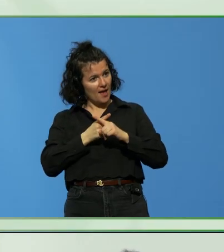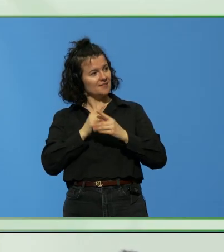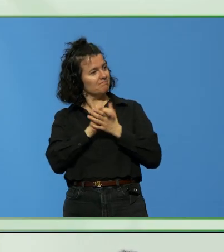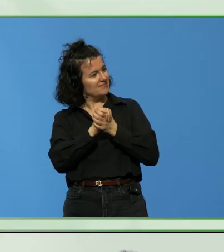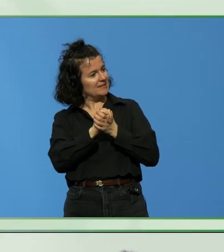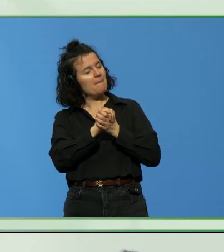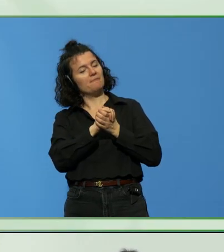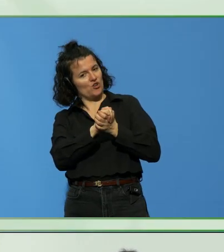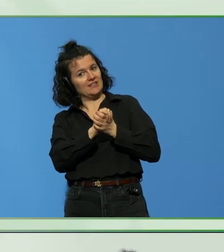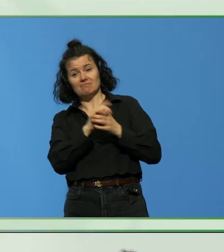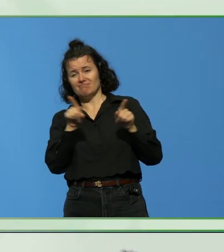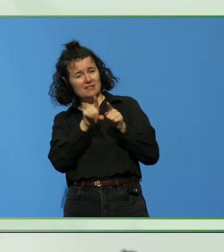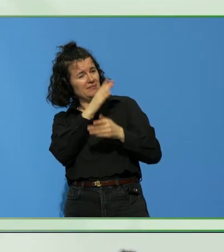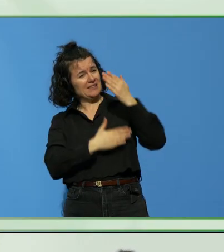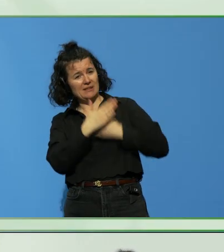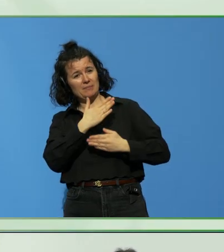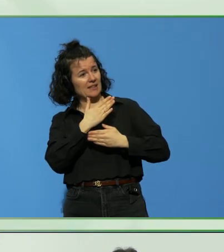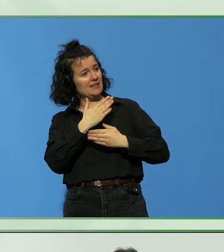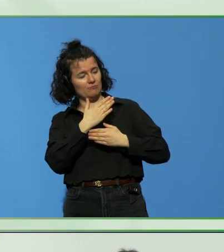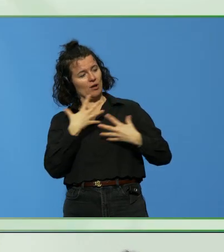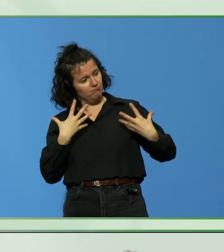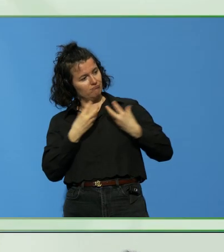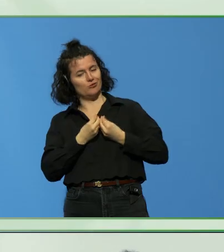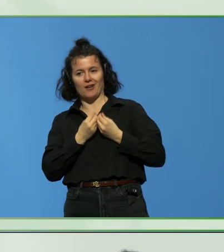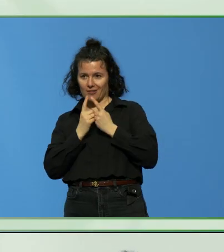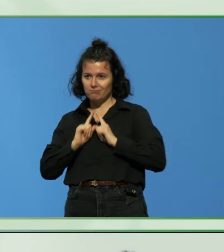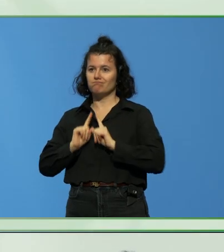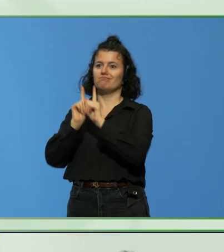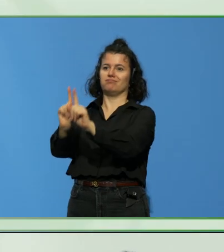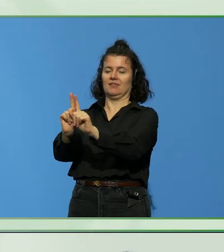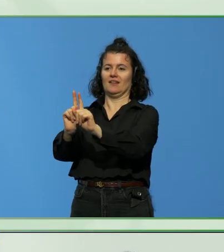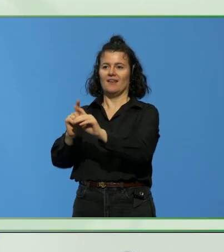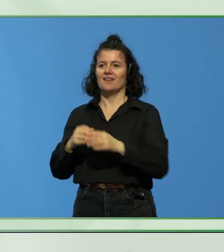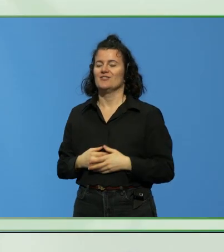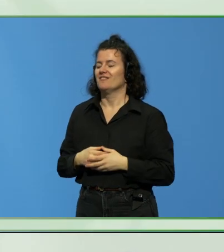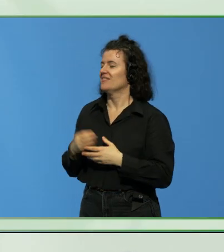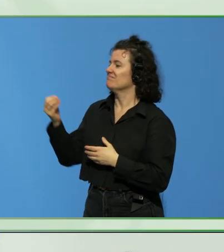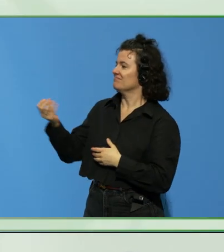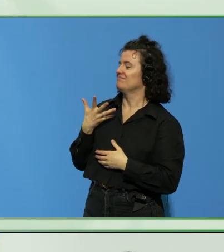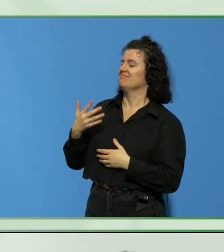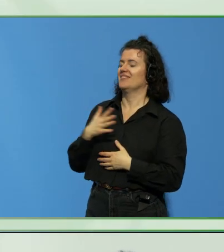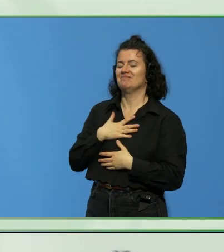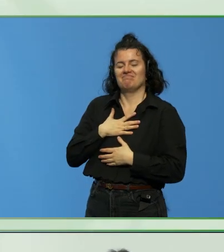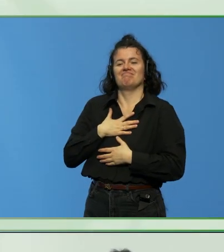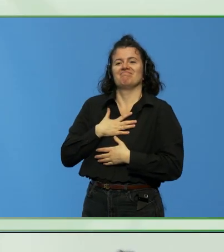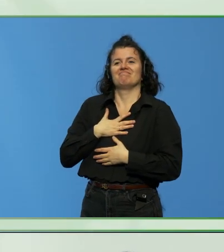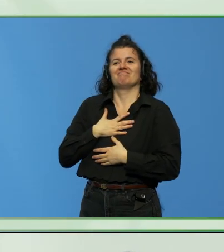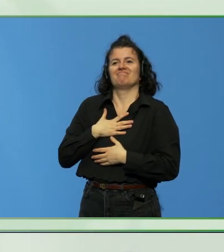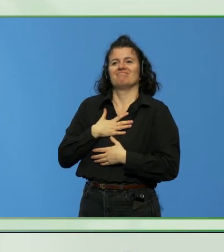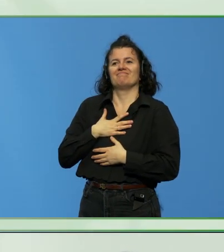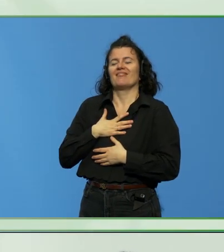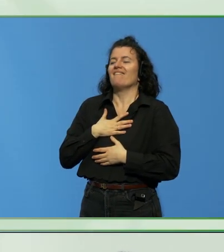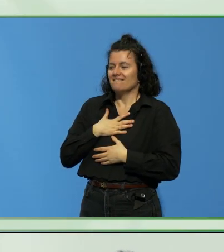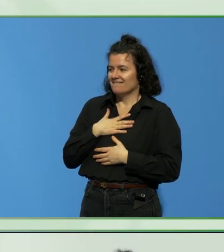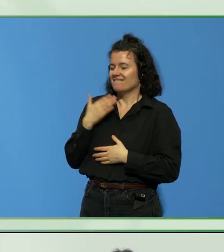fully participate alongside him. That moment captured the meaning of